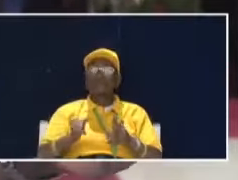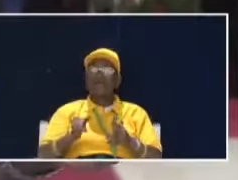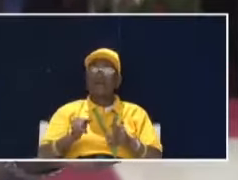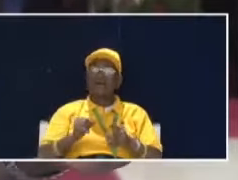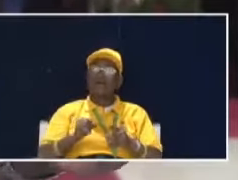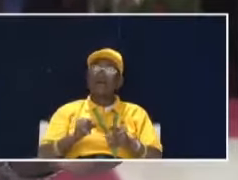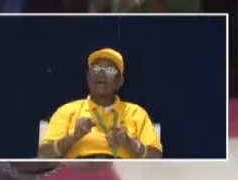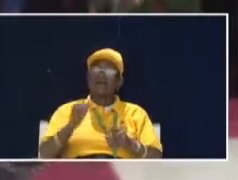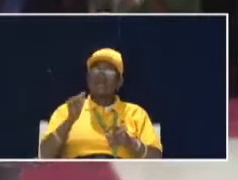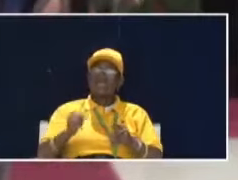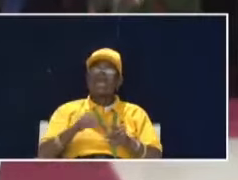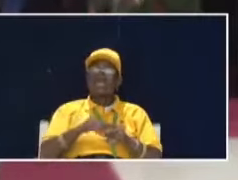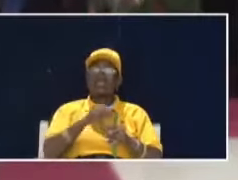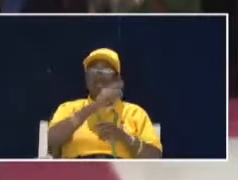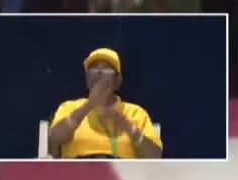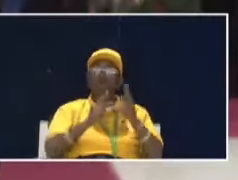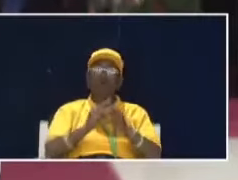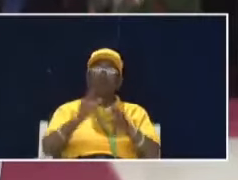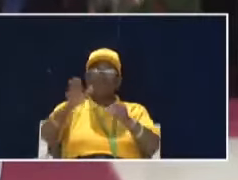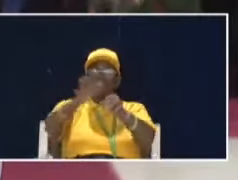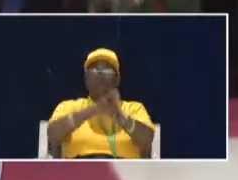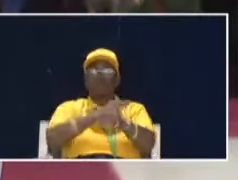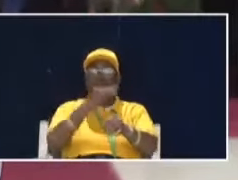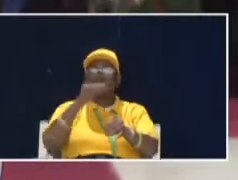manners of prophets now.